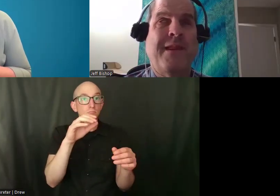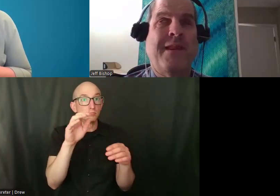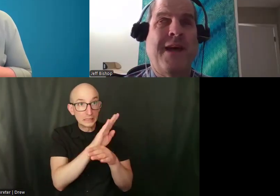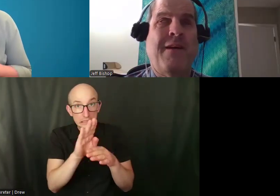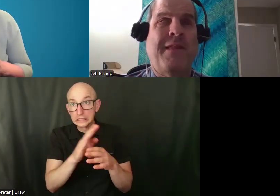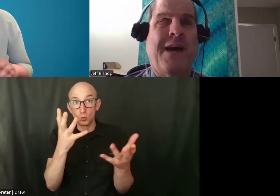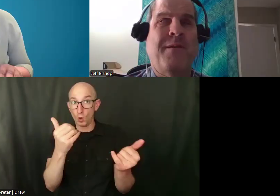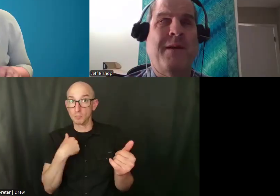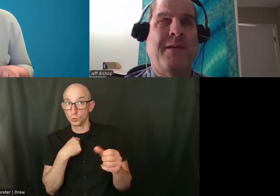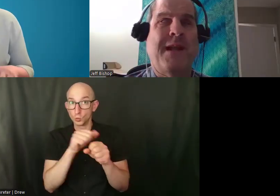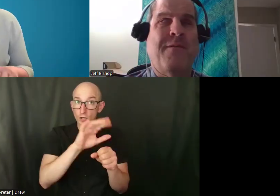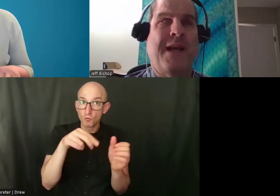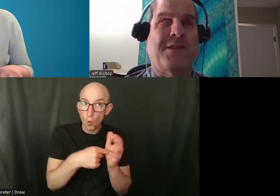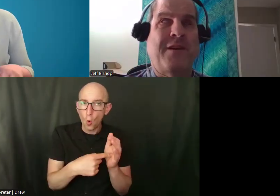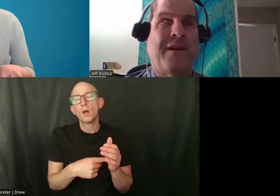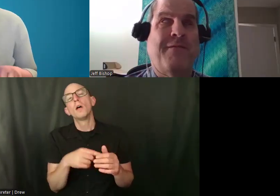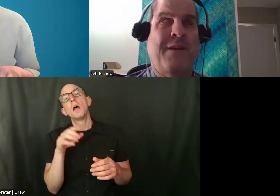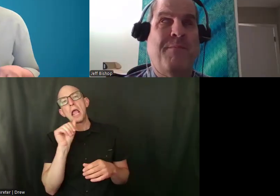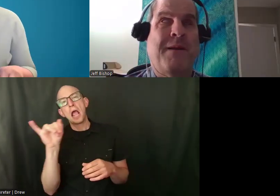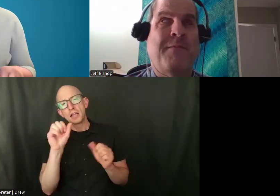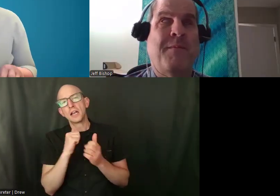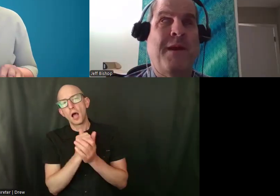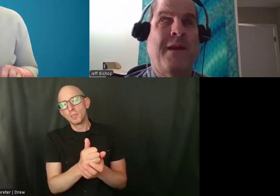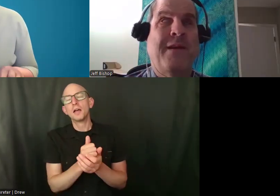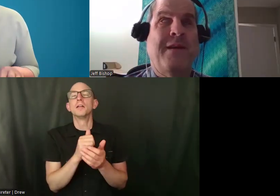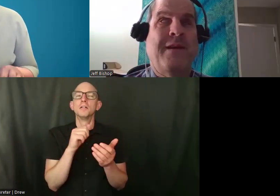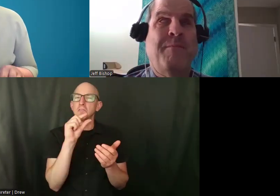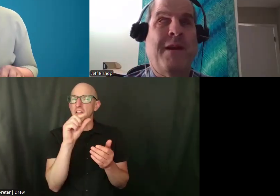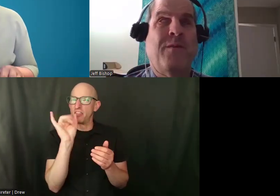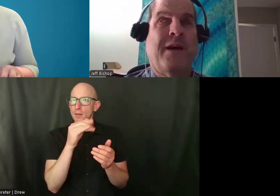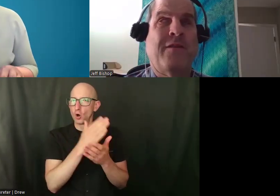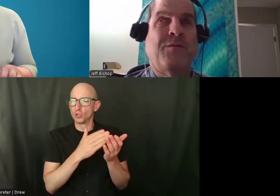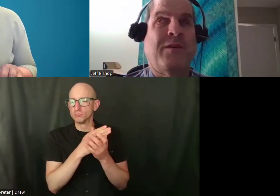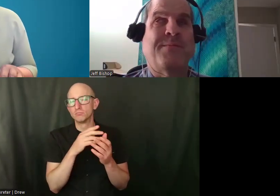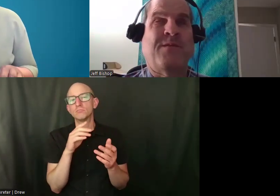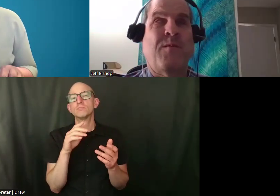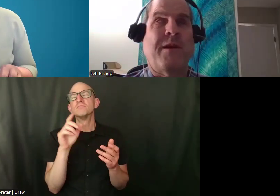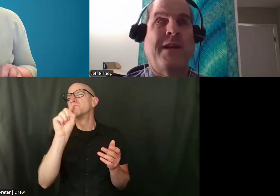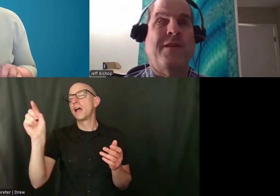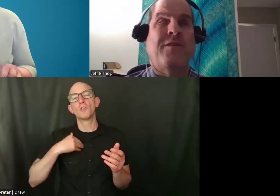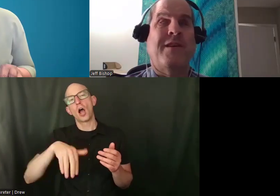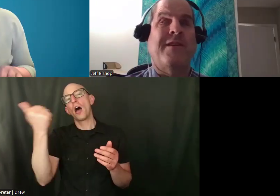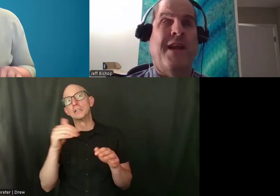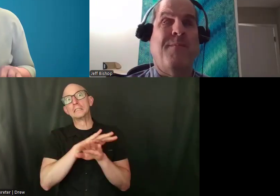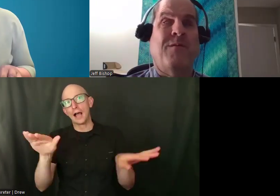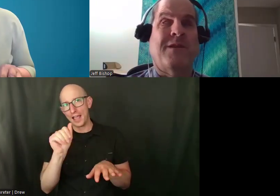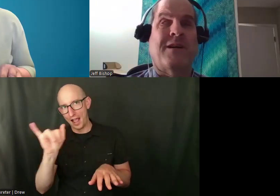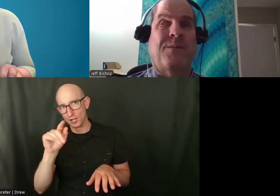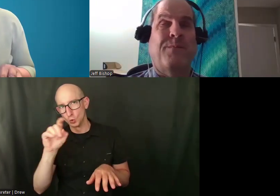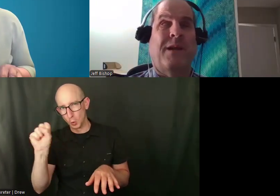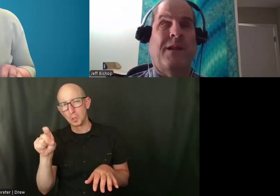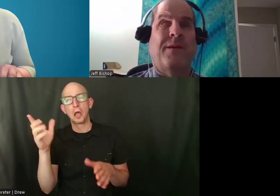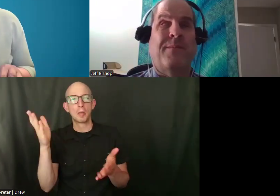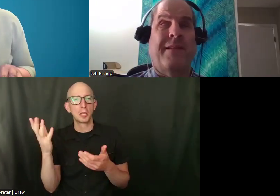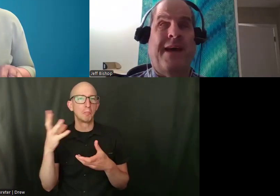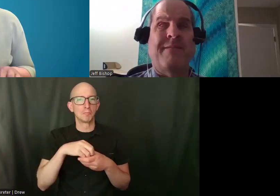with that one, but that one actually you're going to find probably better with other tools, which we won't get into today, but we'll talk